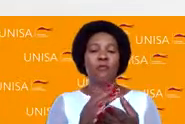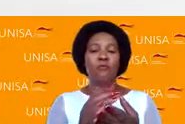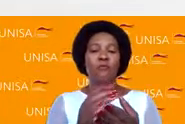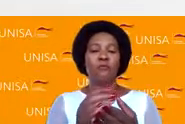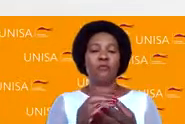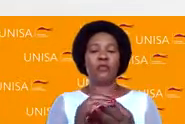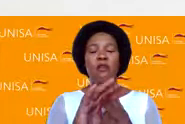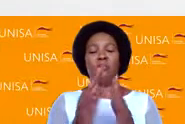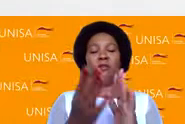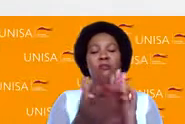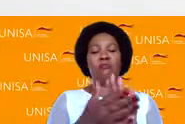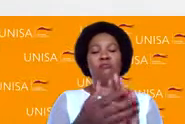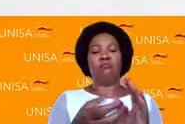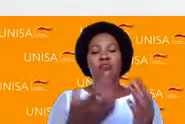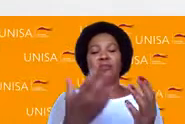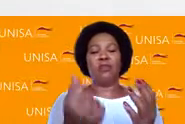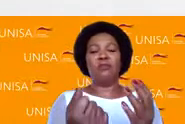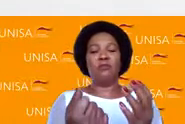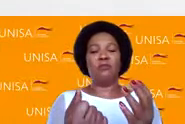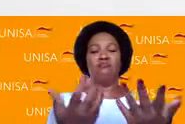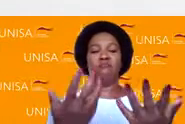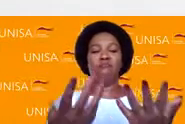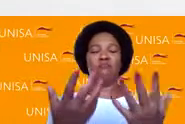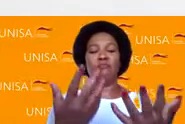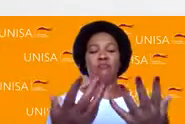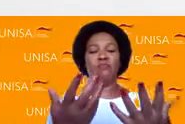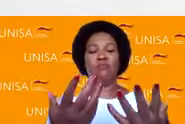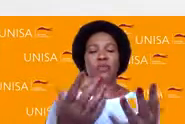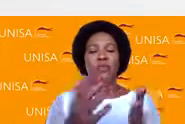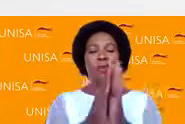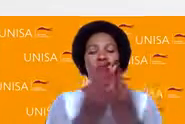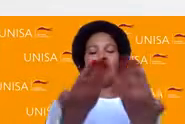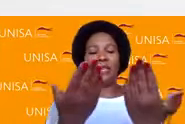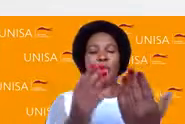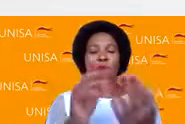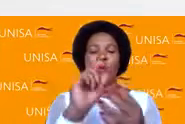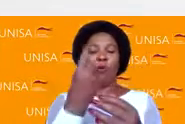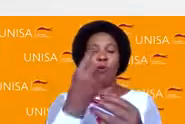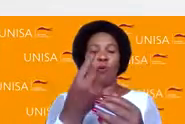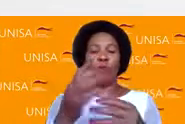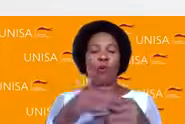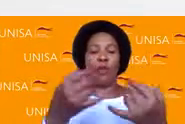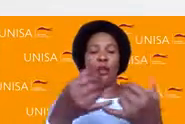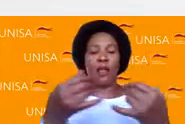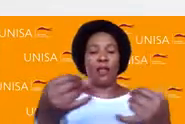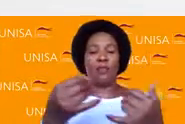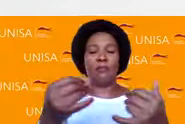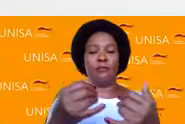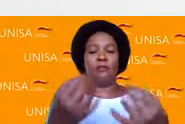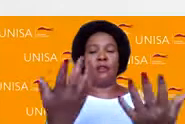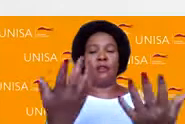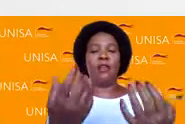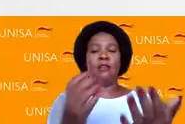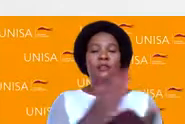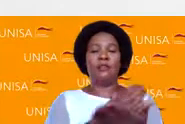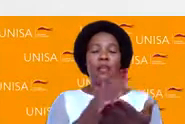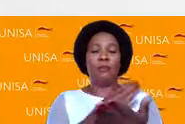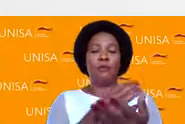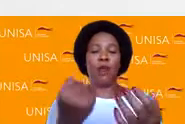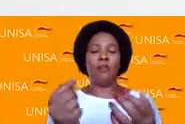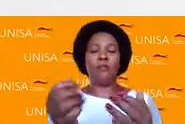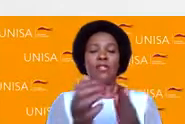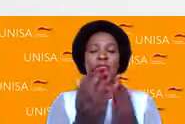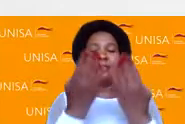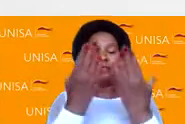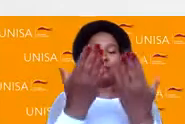work through all the material on there. So it's a fully online module. And others will have study guides. And then the